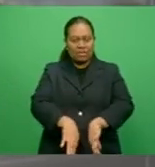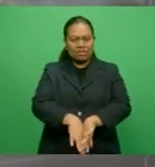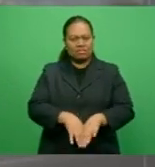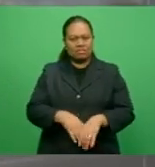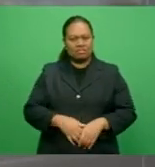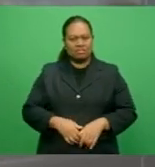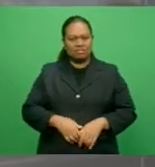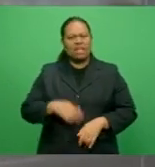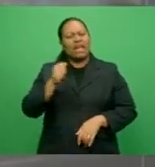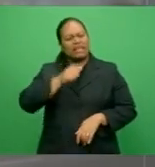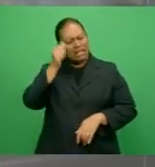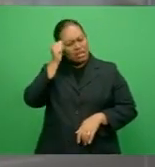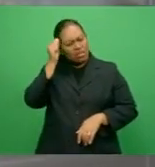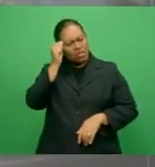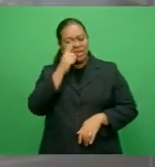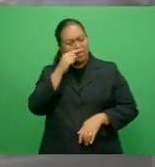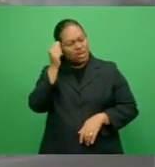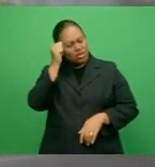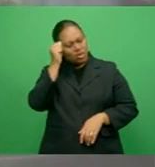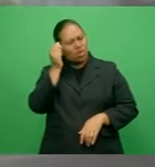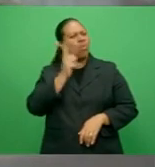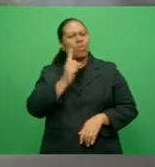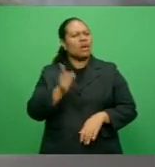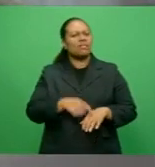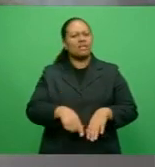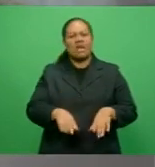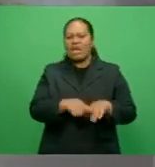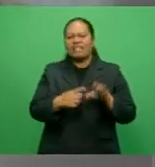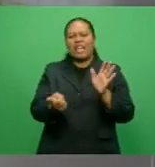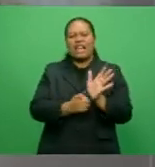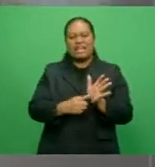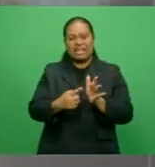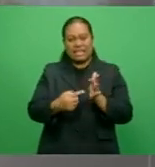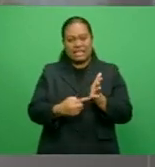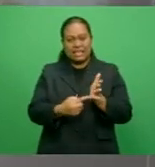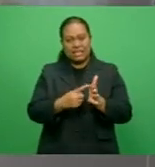very well, what is littering means, and